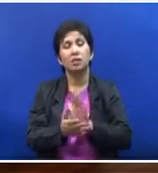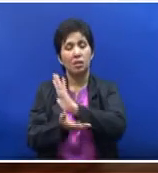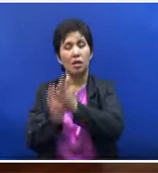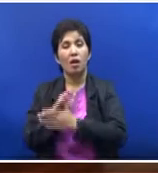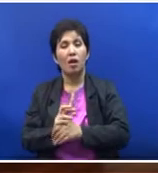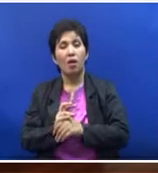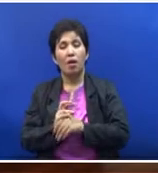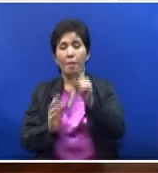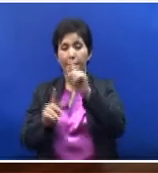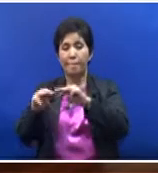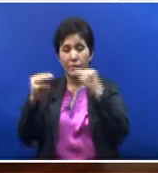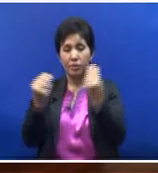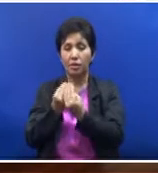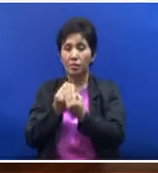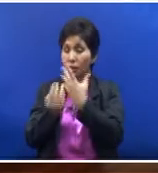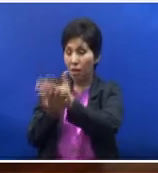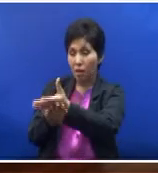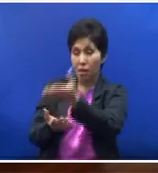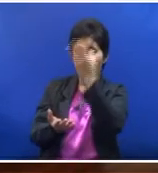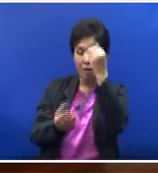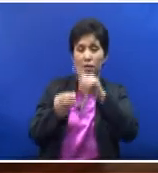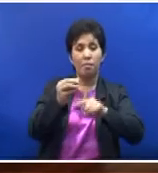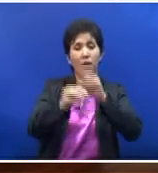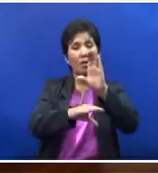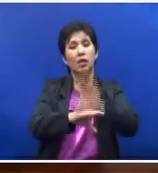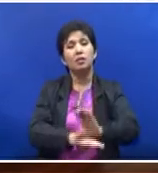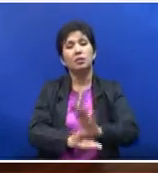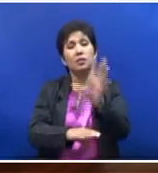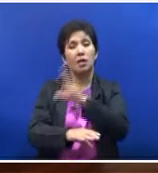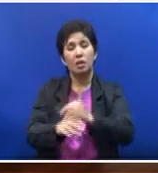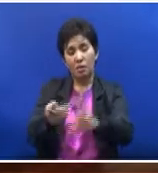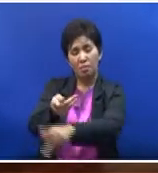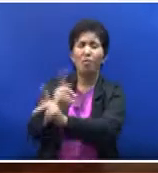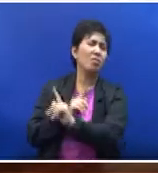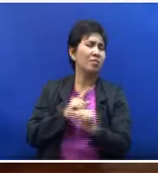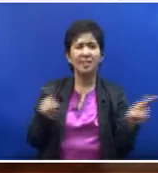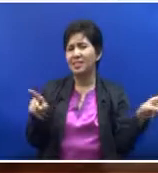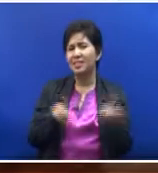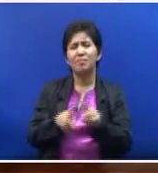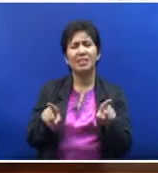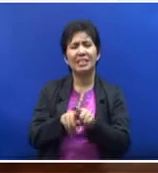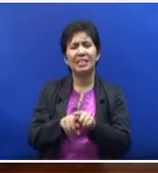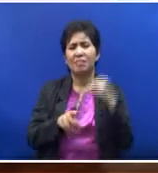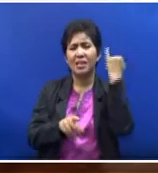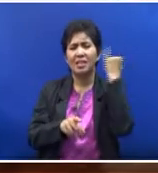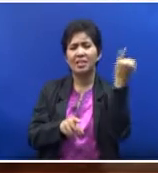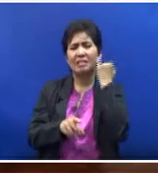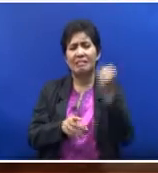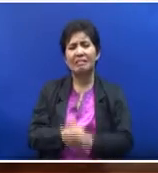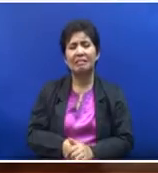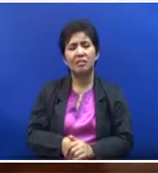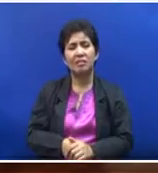one society learn from the other society about the culture, meaning that they borrow just about the same ideas.